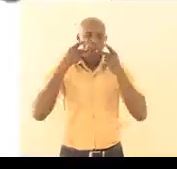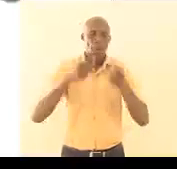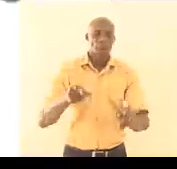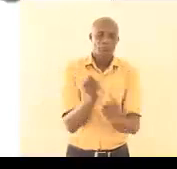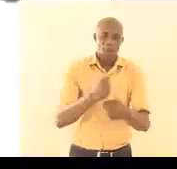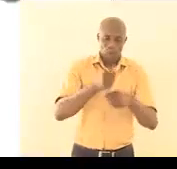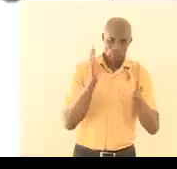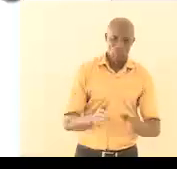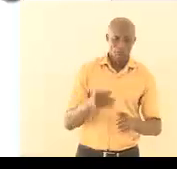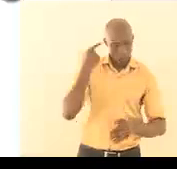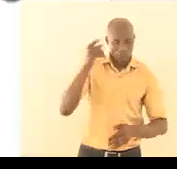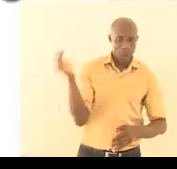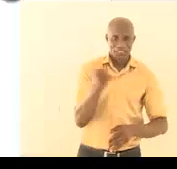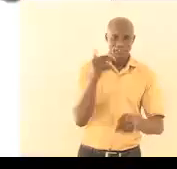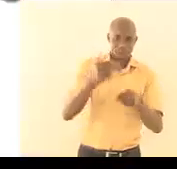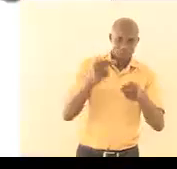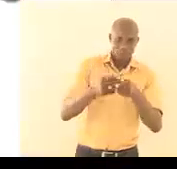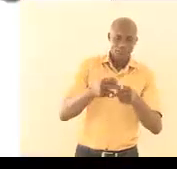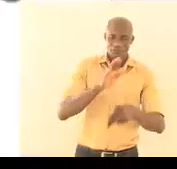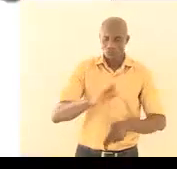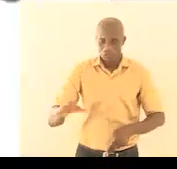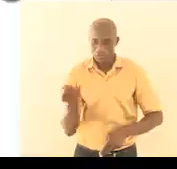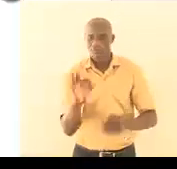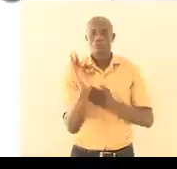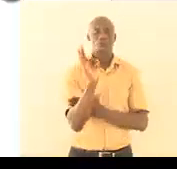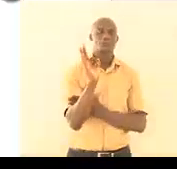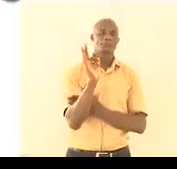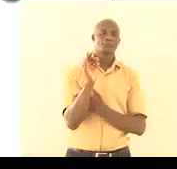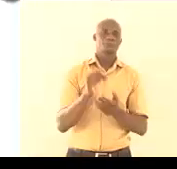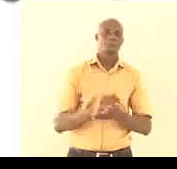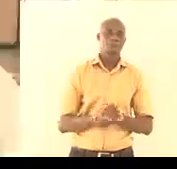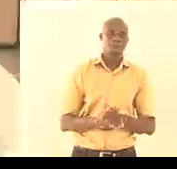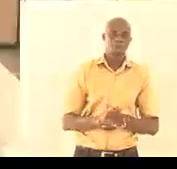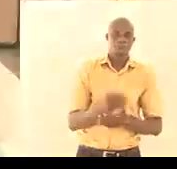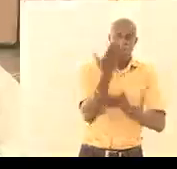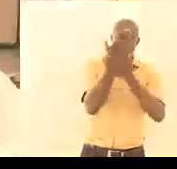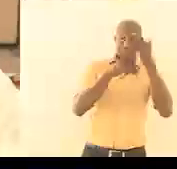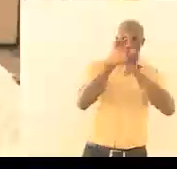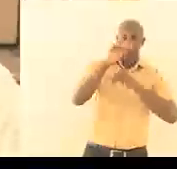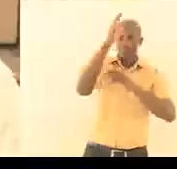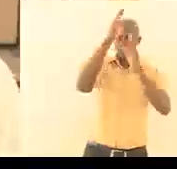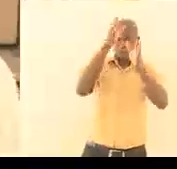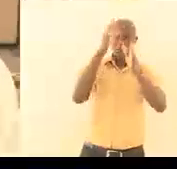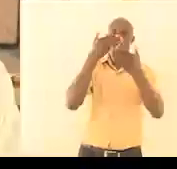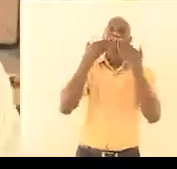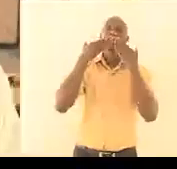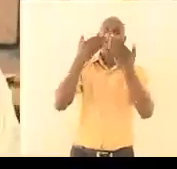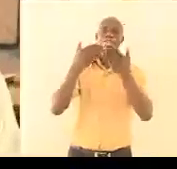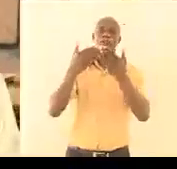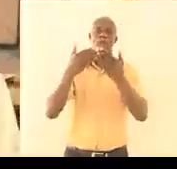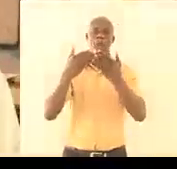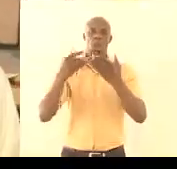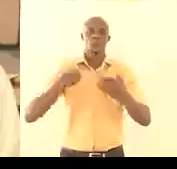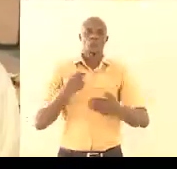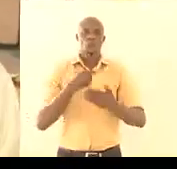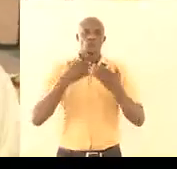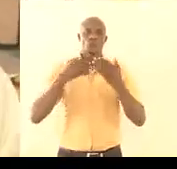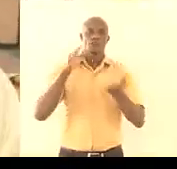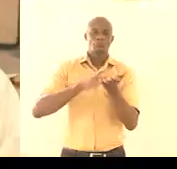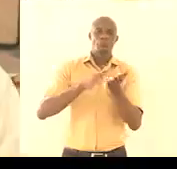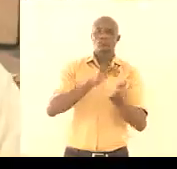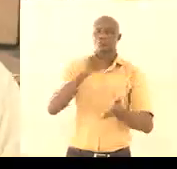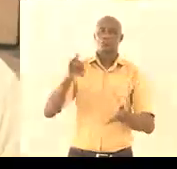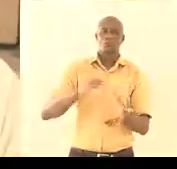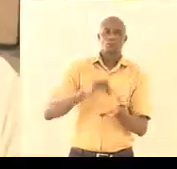the peacemakers, for they shall be called children of God. Heavenly Father, we thank you, we praise you,